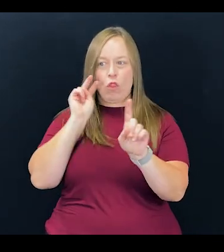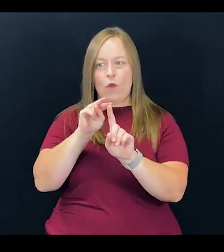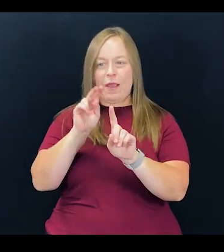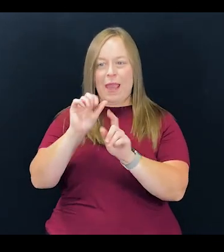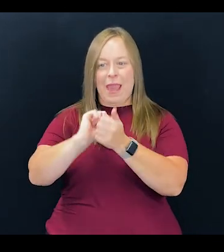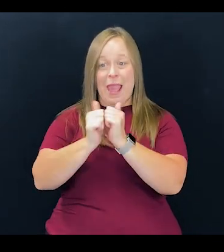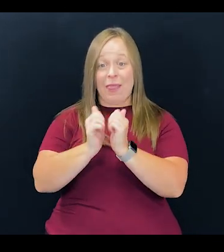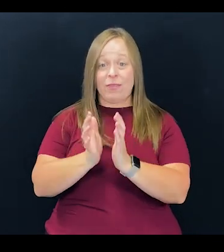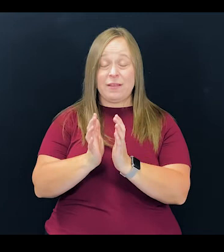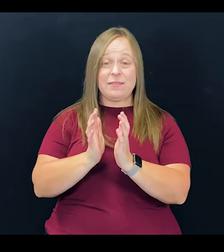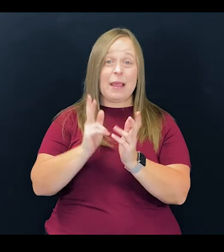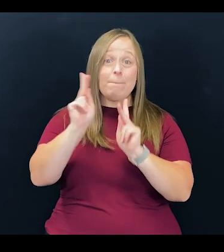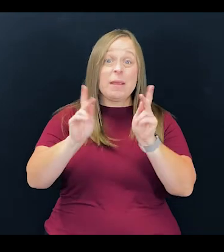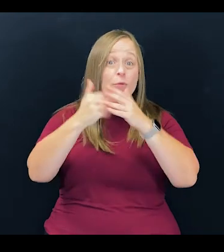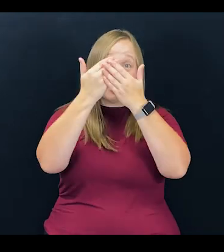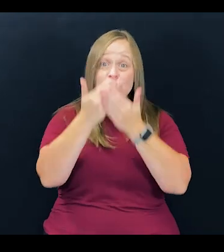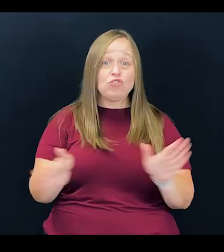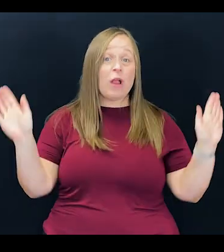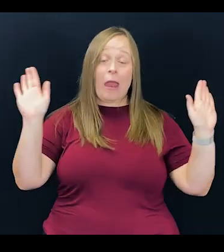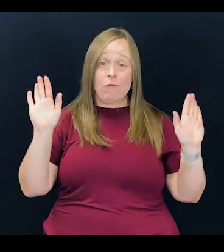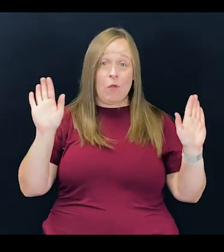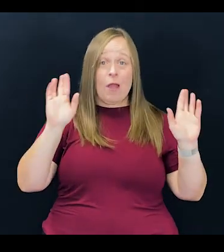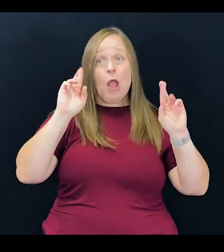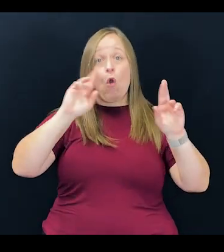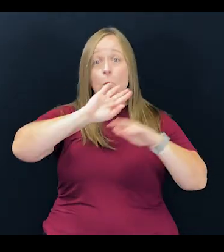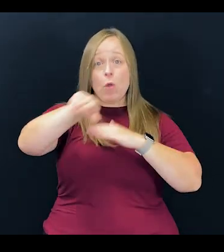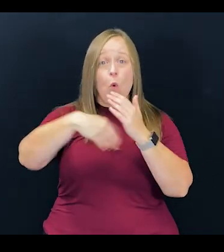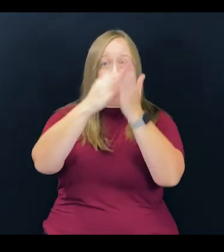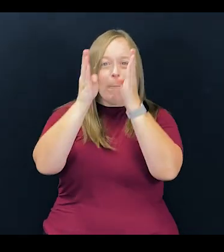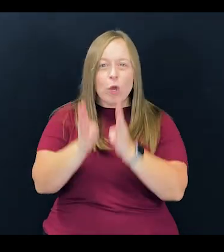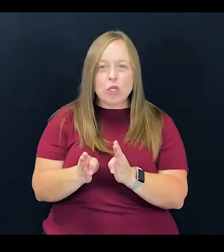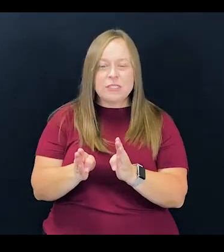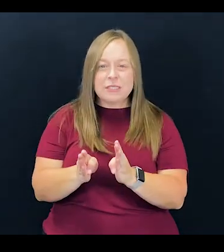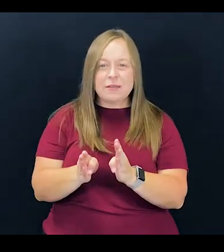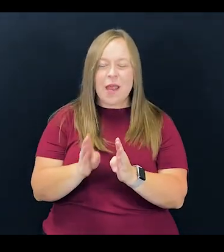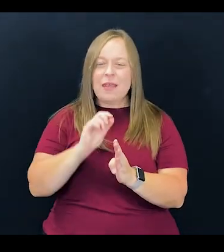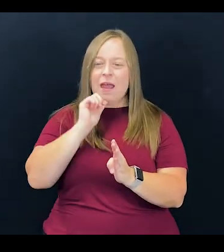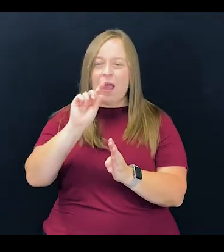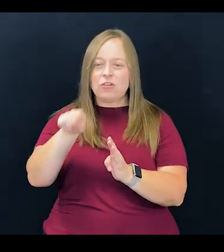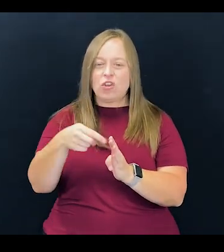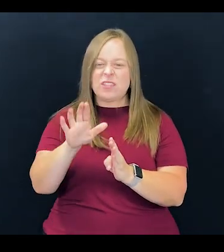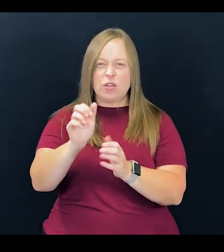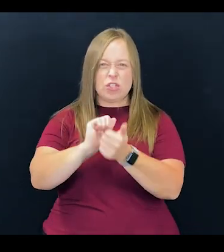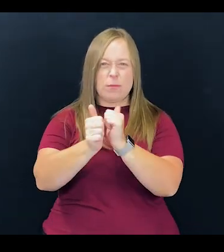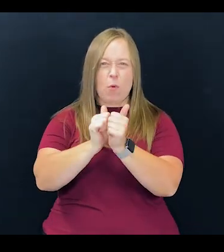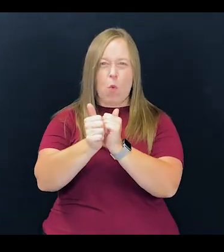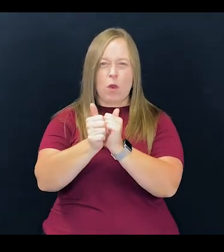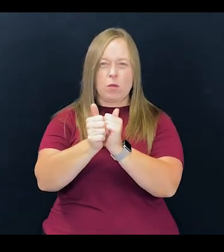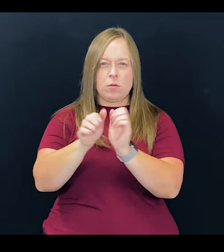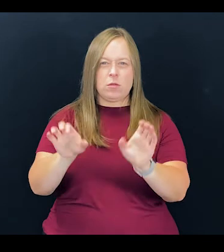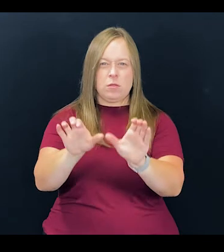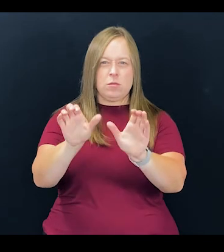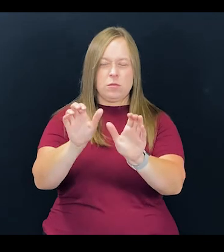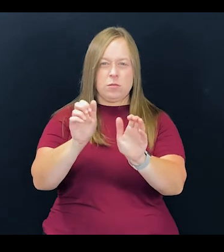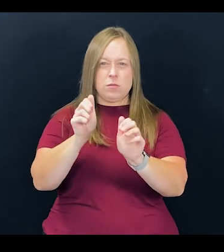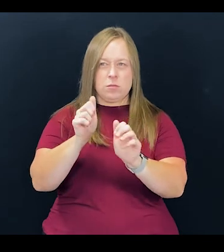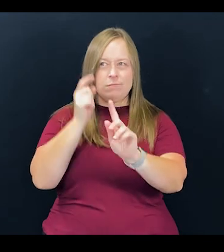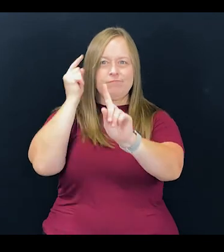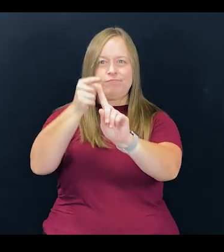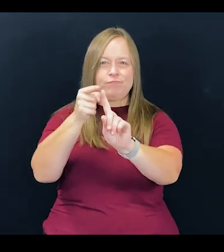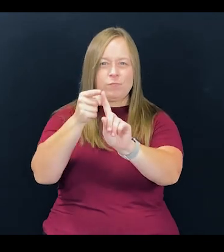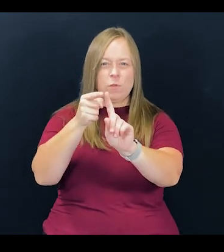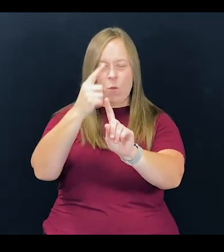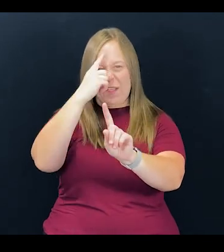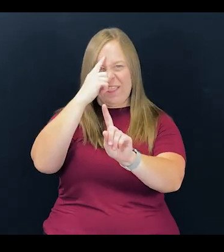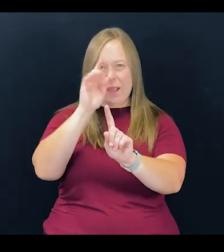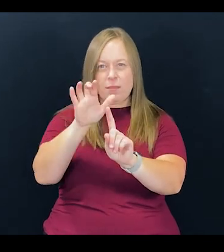at athletes and certainly people in general, I would hope, as a whole person, as opposed to whatever it is that